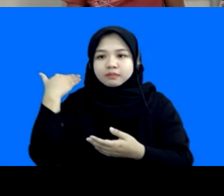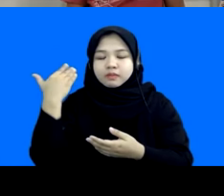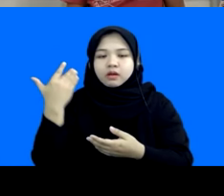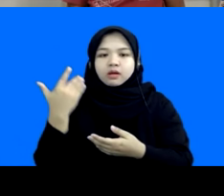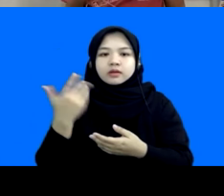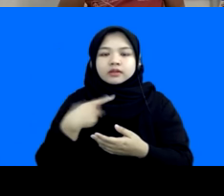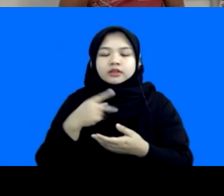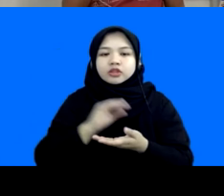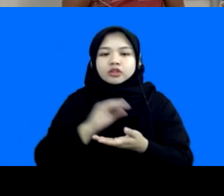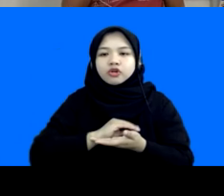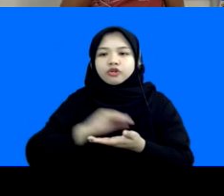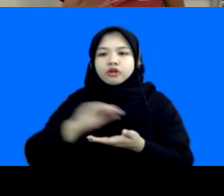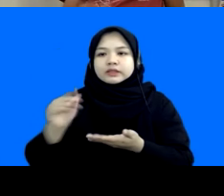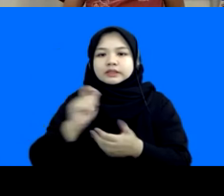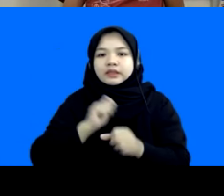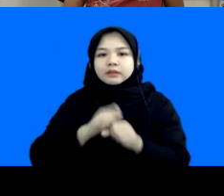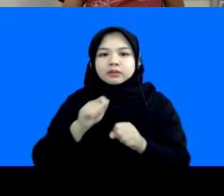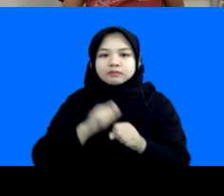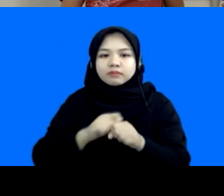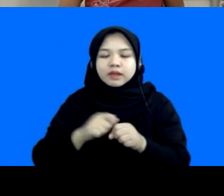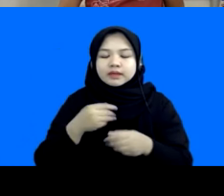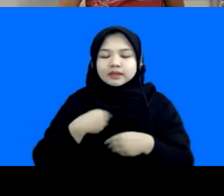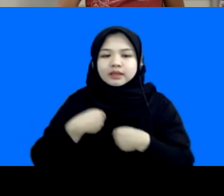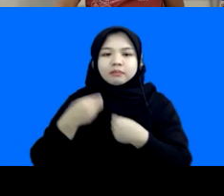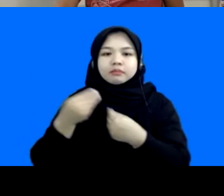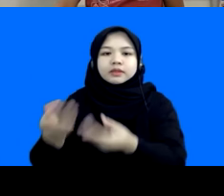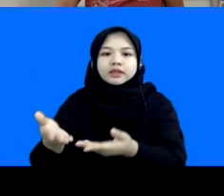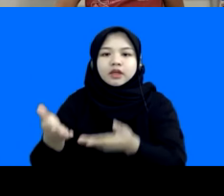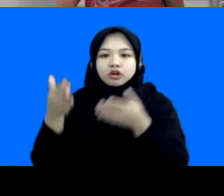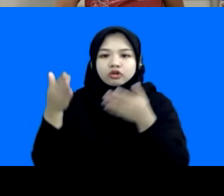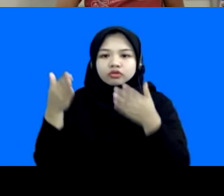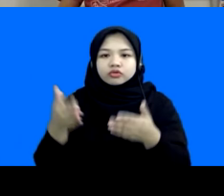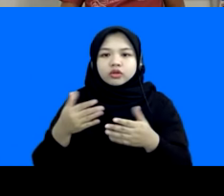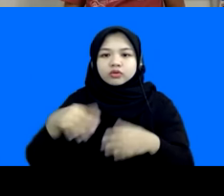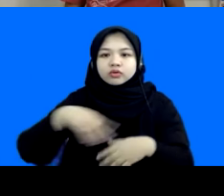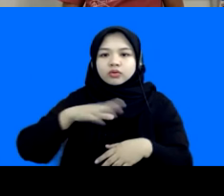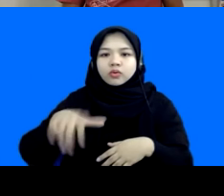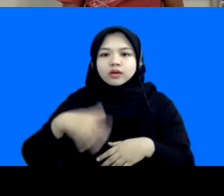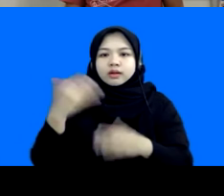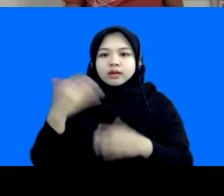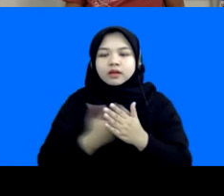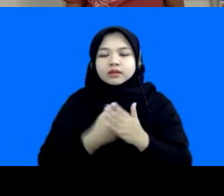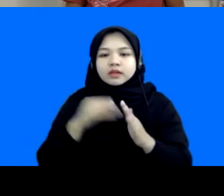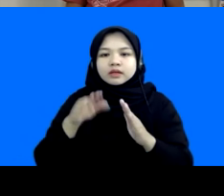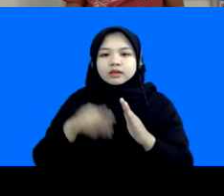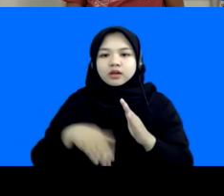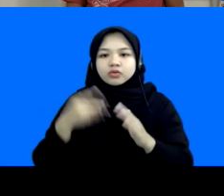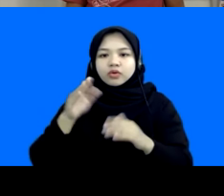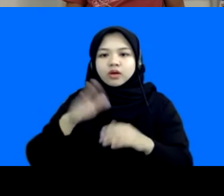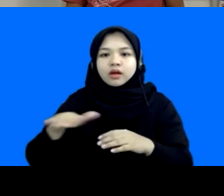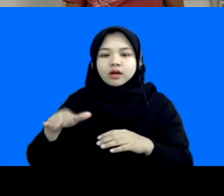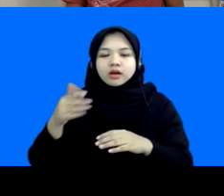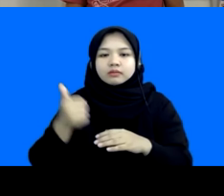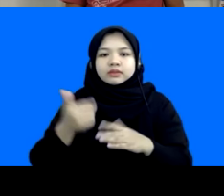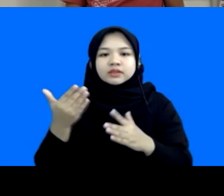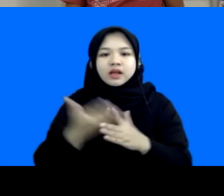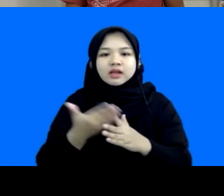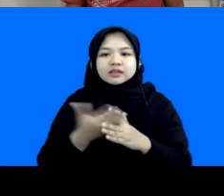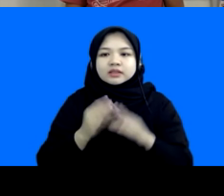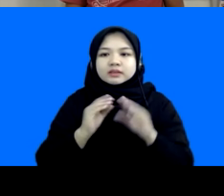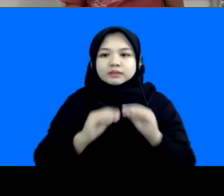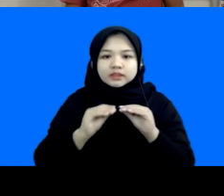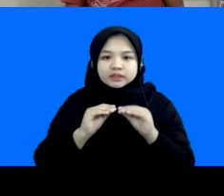we give them up, especially to the children from low-income families to access education. However, a simple idea does